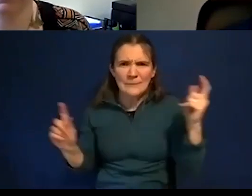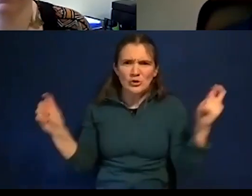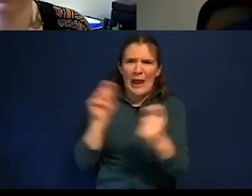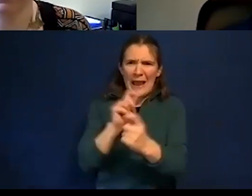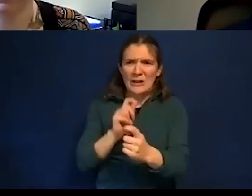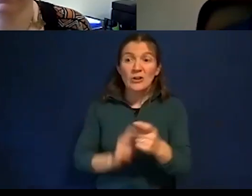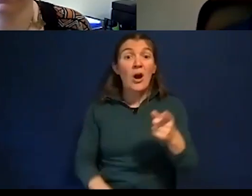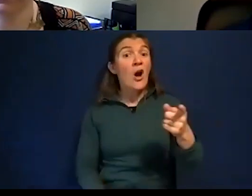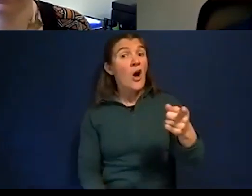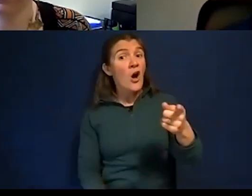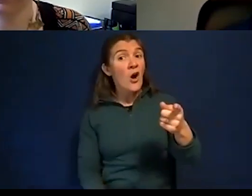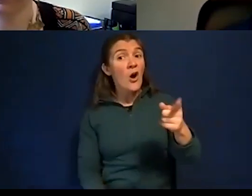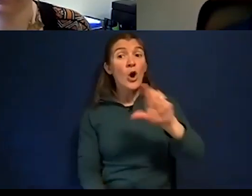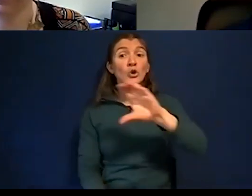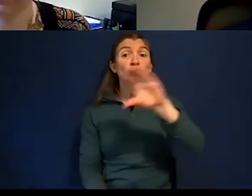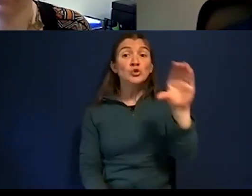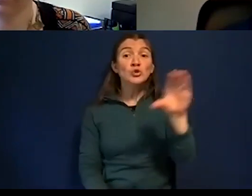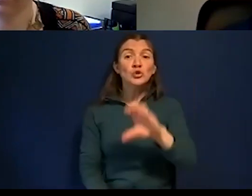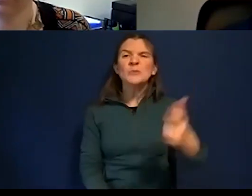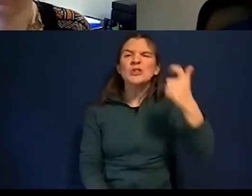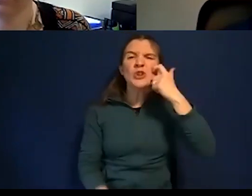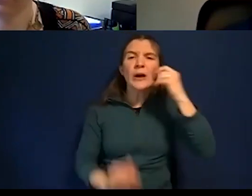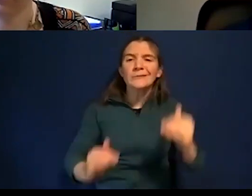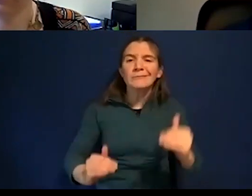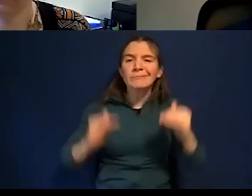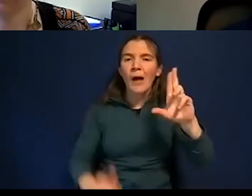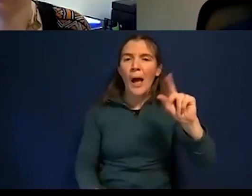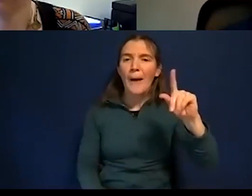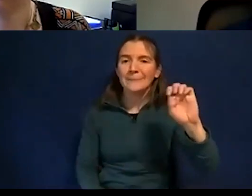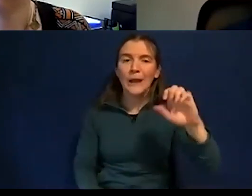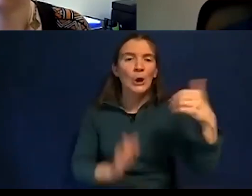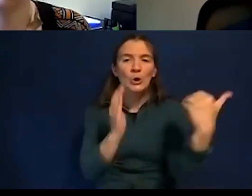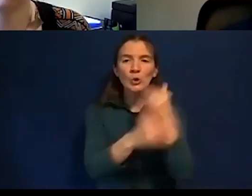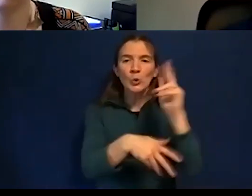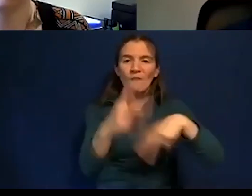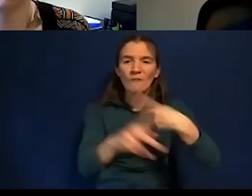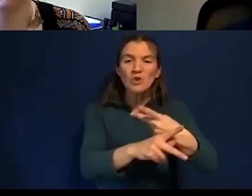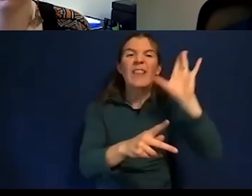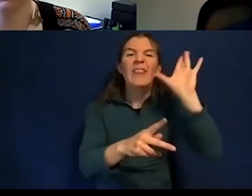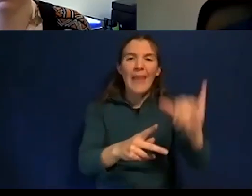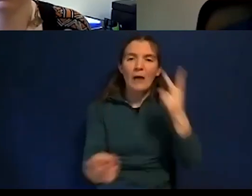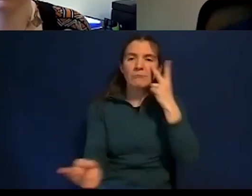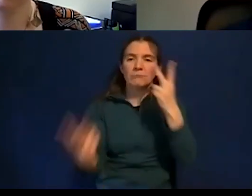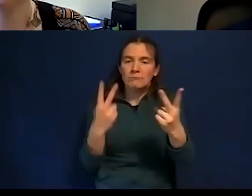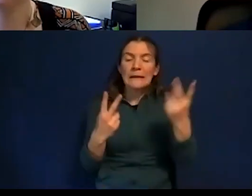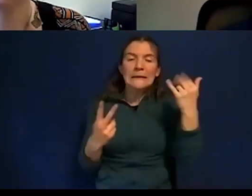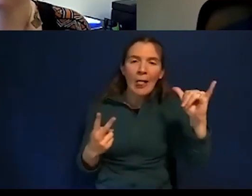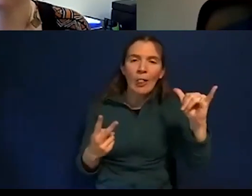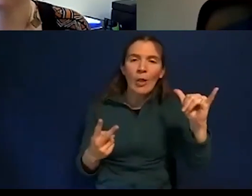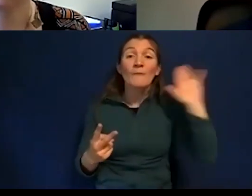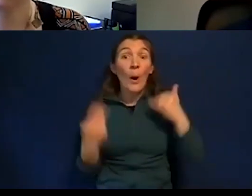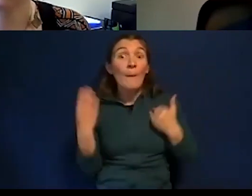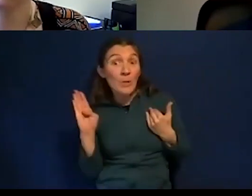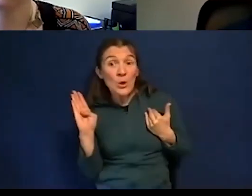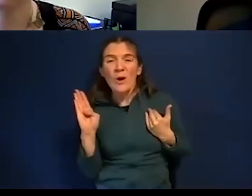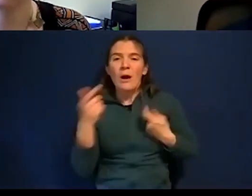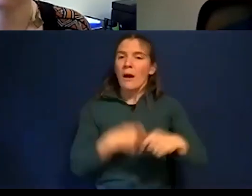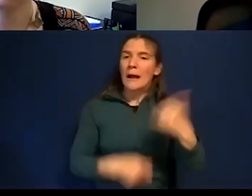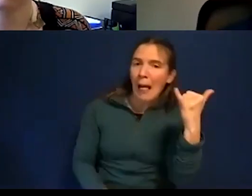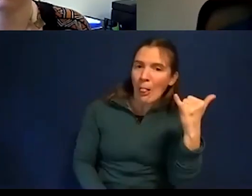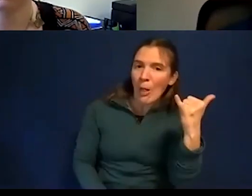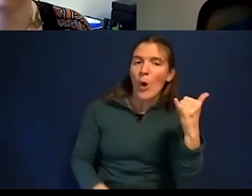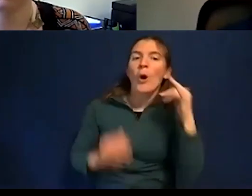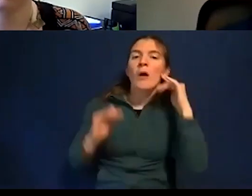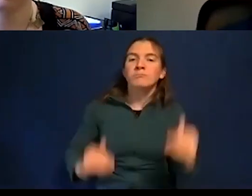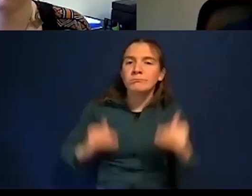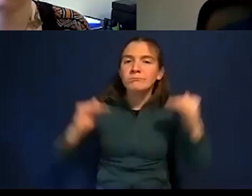these are all features of the latest version of Zoom. And that's what we're seeing. There is a difference between those, the new